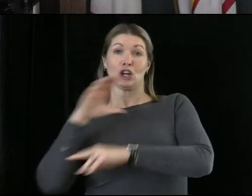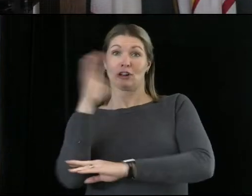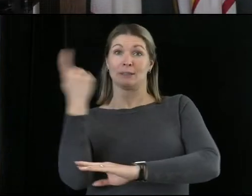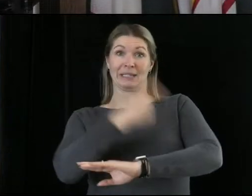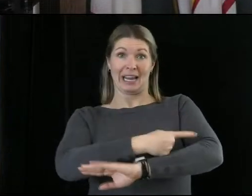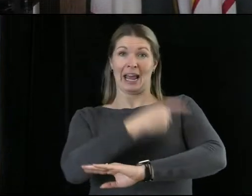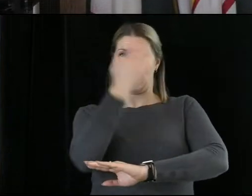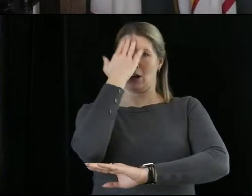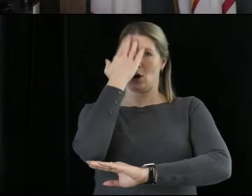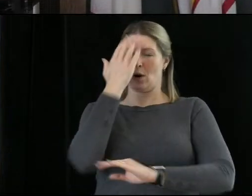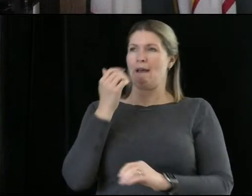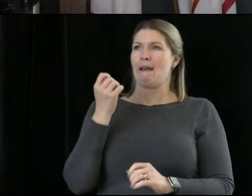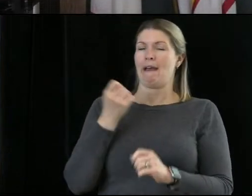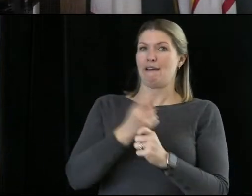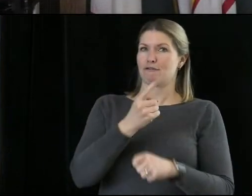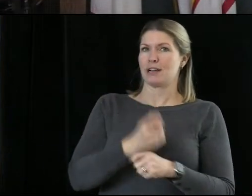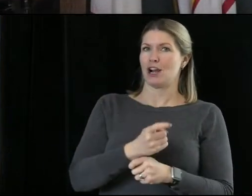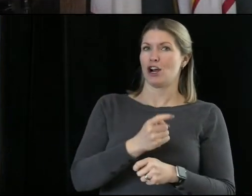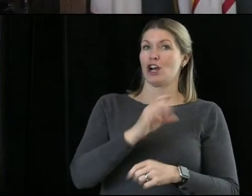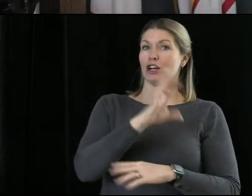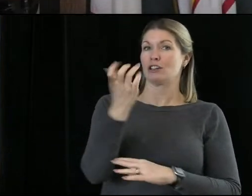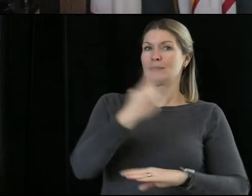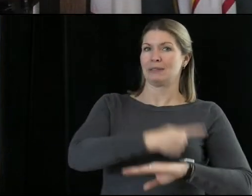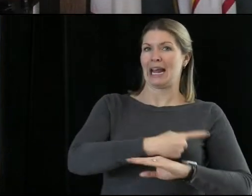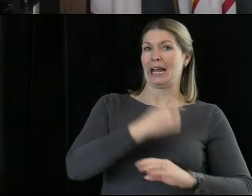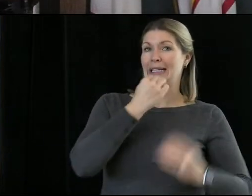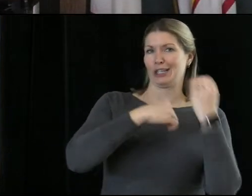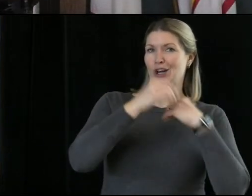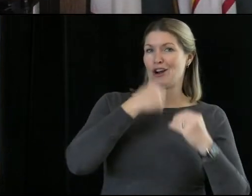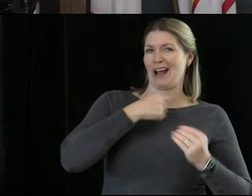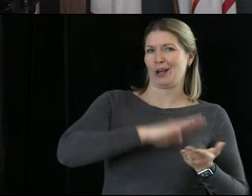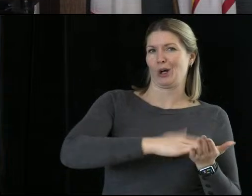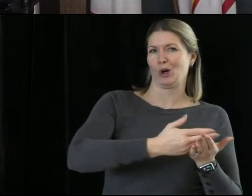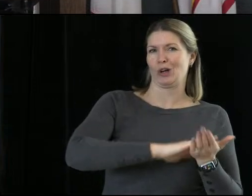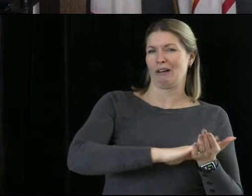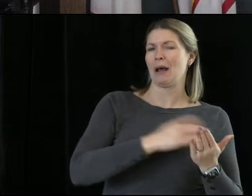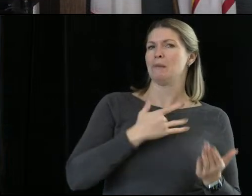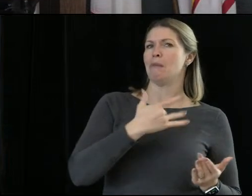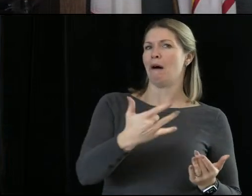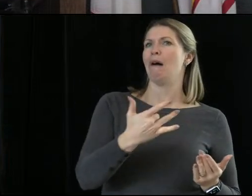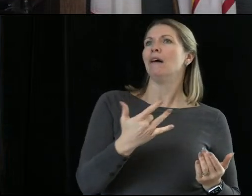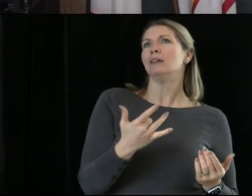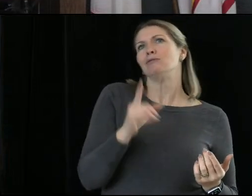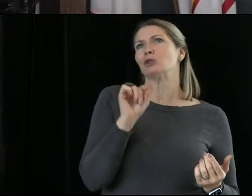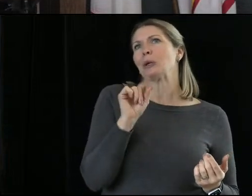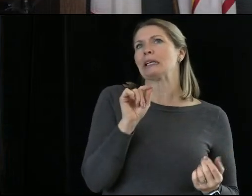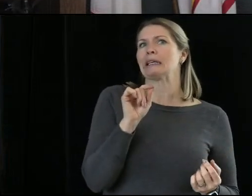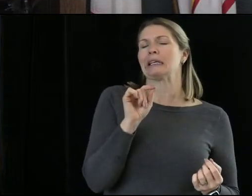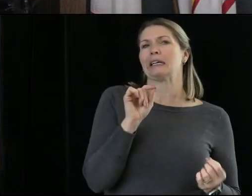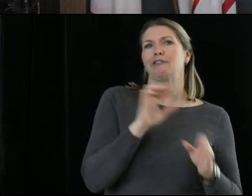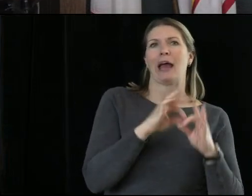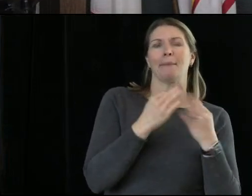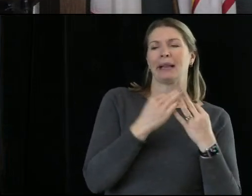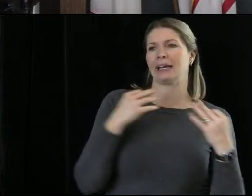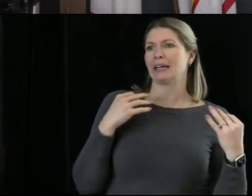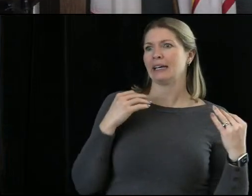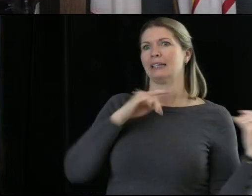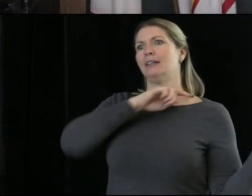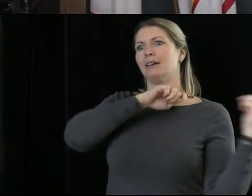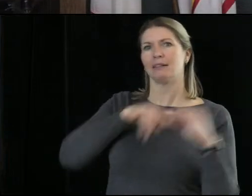dinner every Christmas. And we all gather, nearly 20 of us at times. And it's crazy and